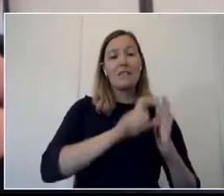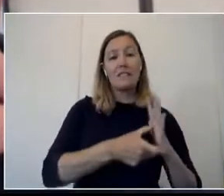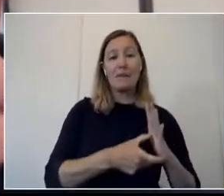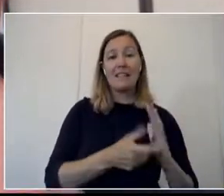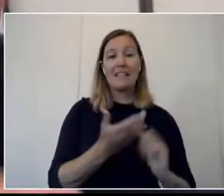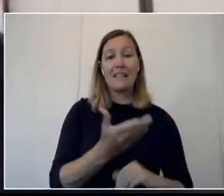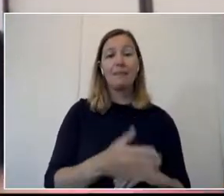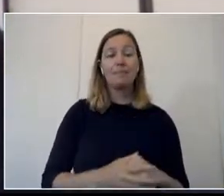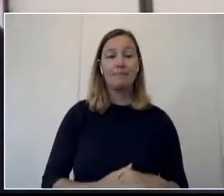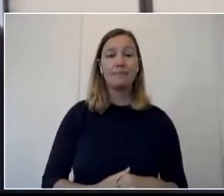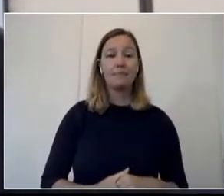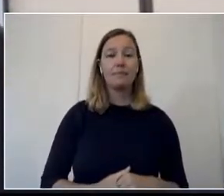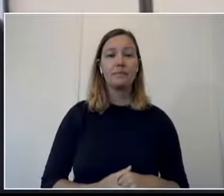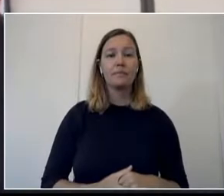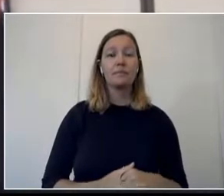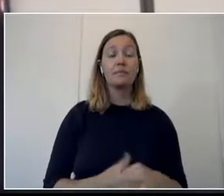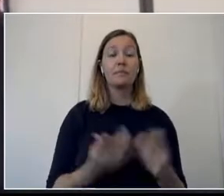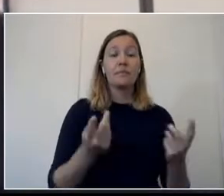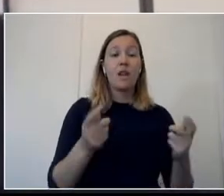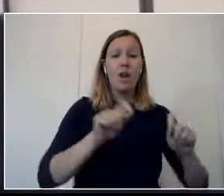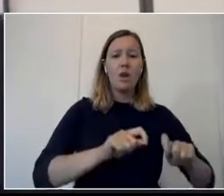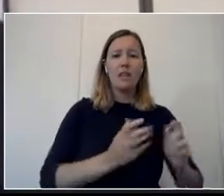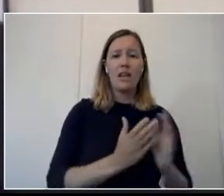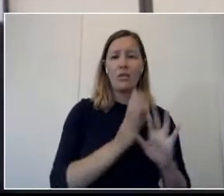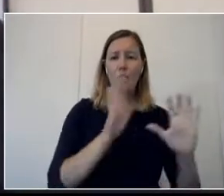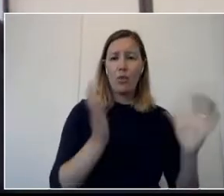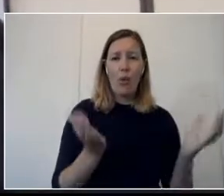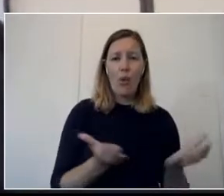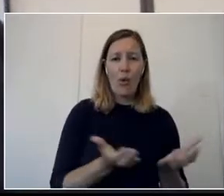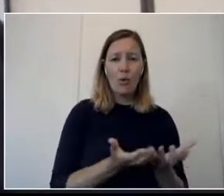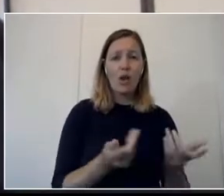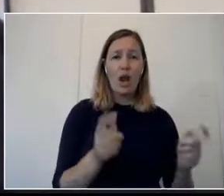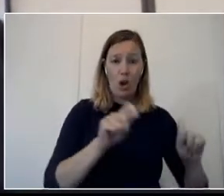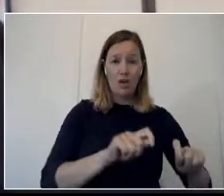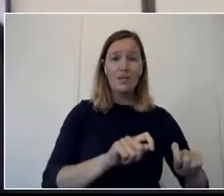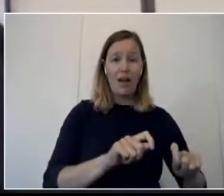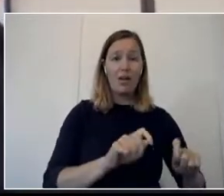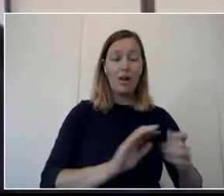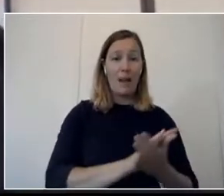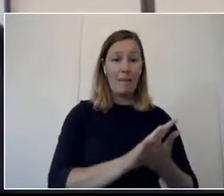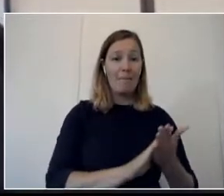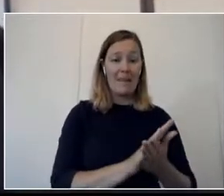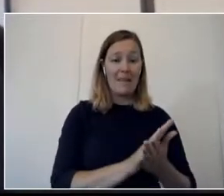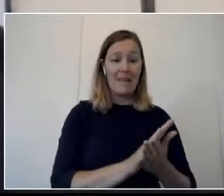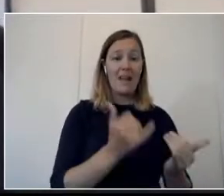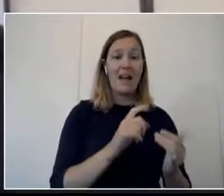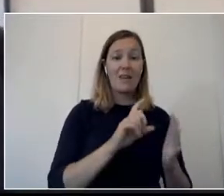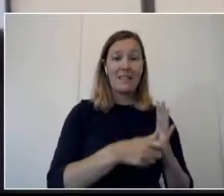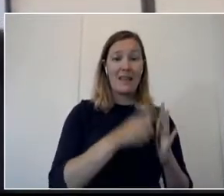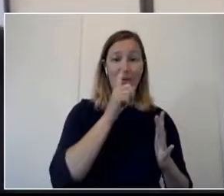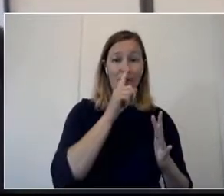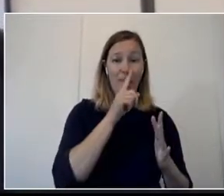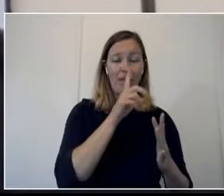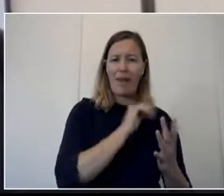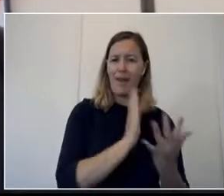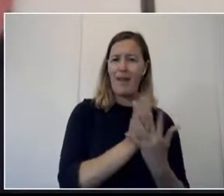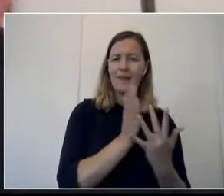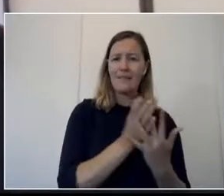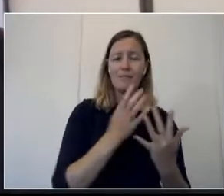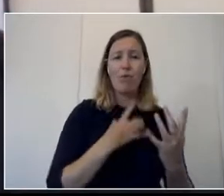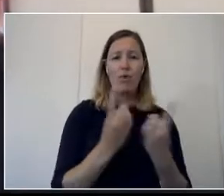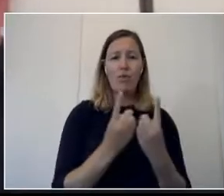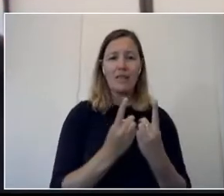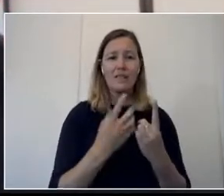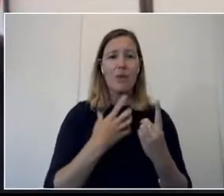know, lockdown across the world has been a boom for them in access. There's been all kinds of events and open